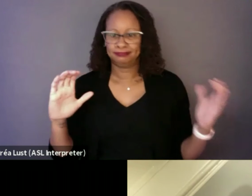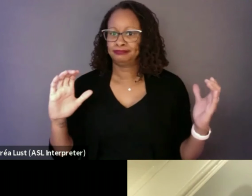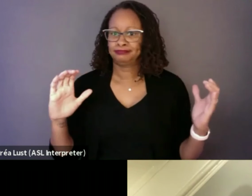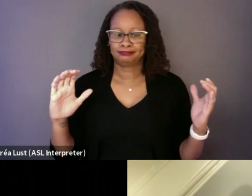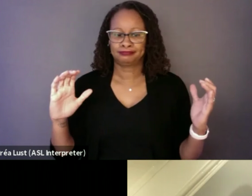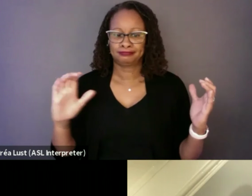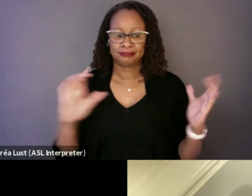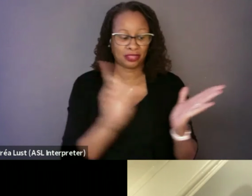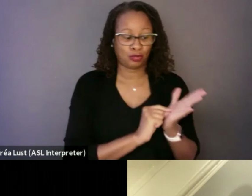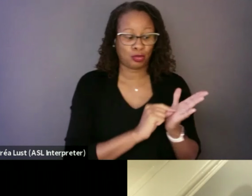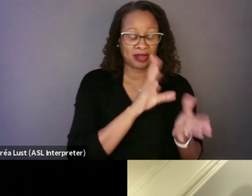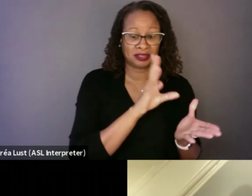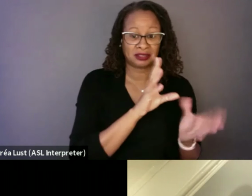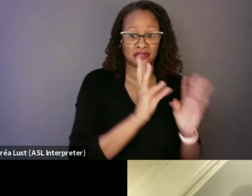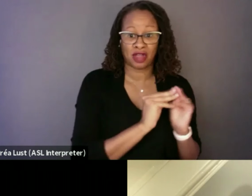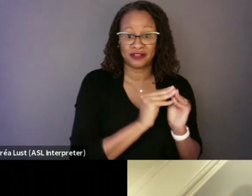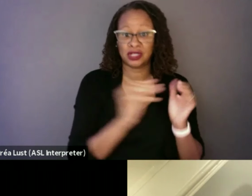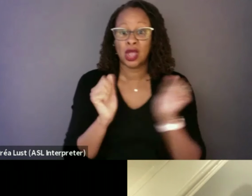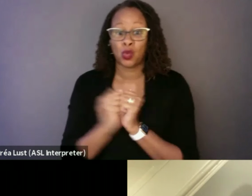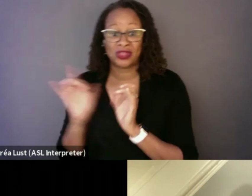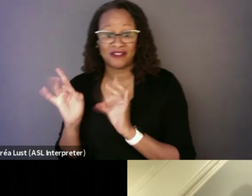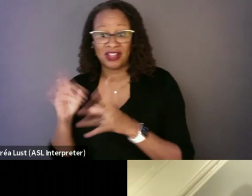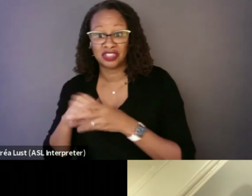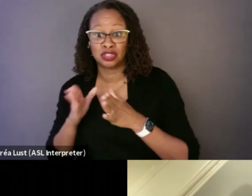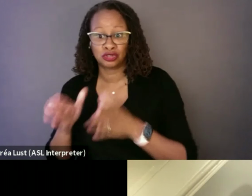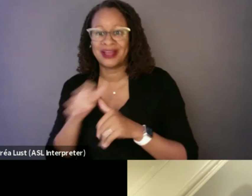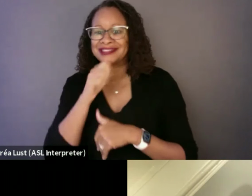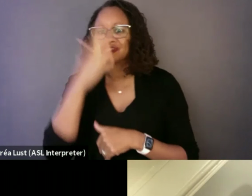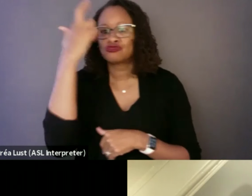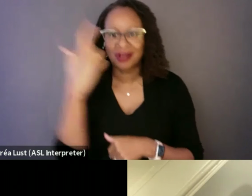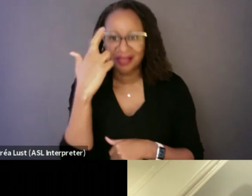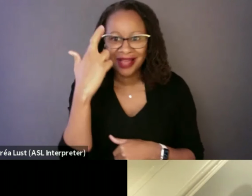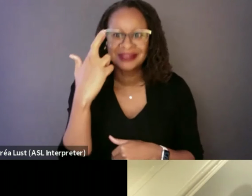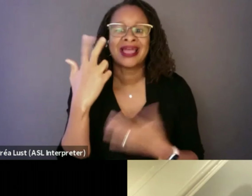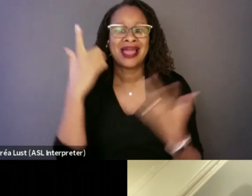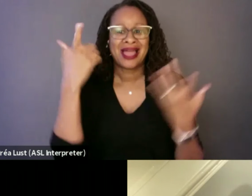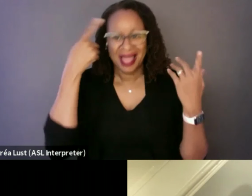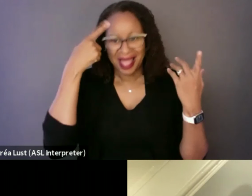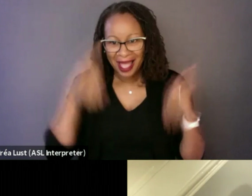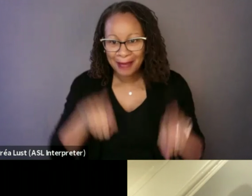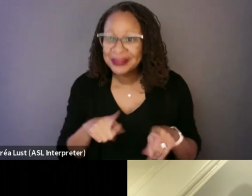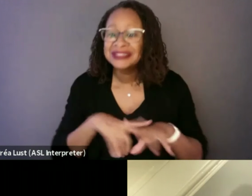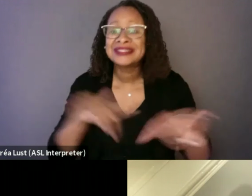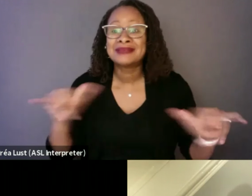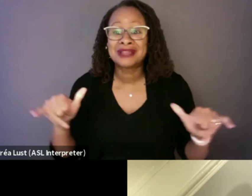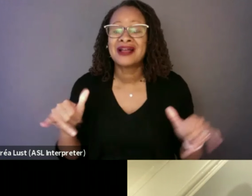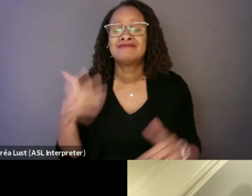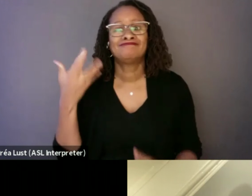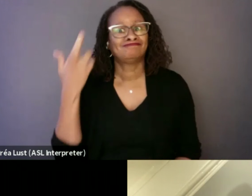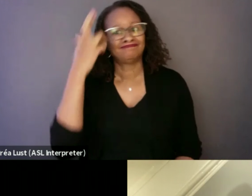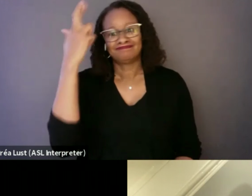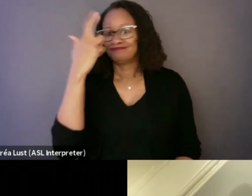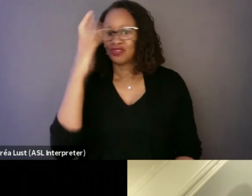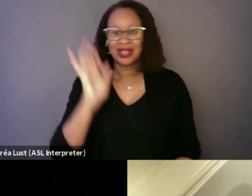press conference that was going on with the violence in the streets. I did not realize that it was actually happening at the same time.